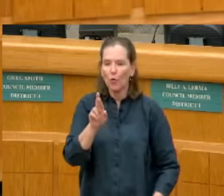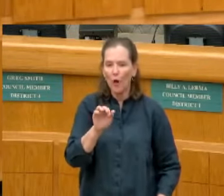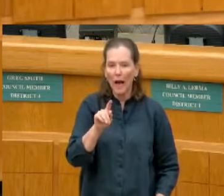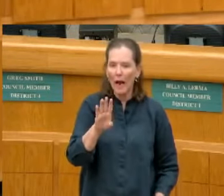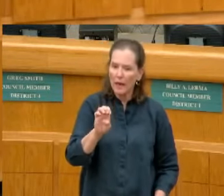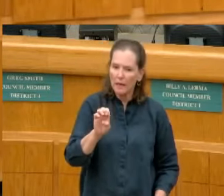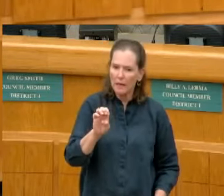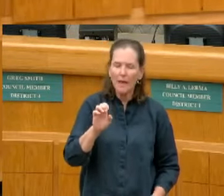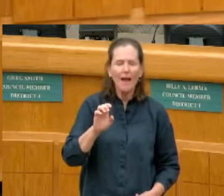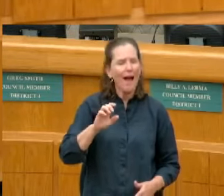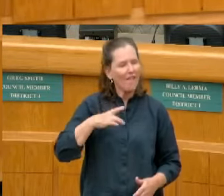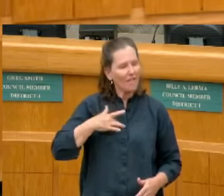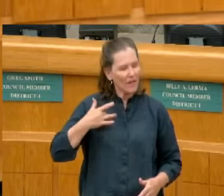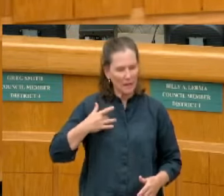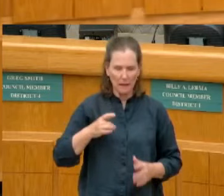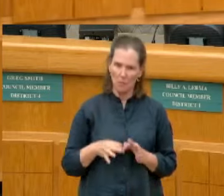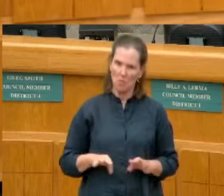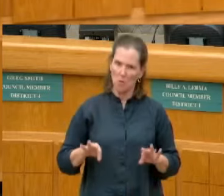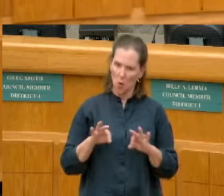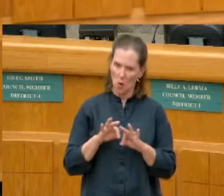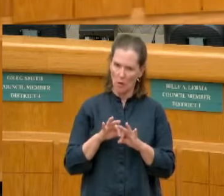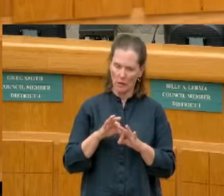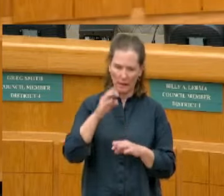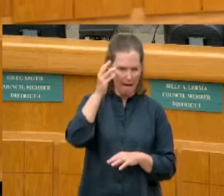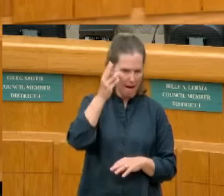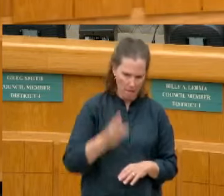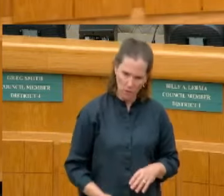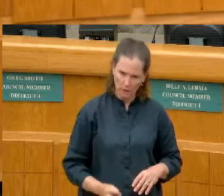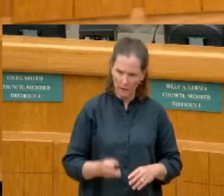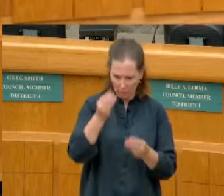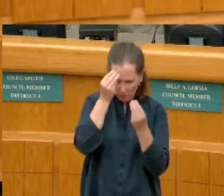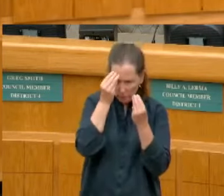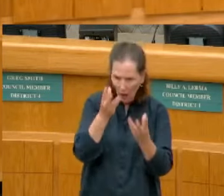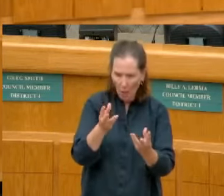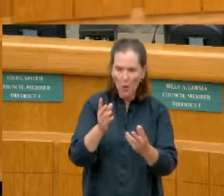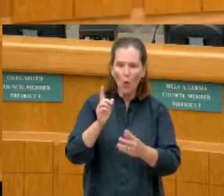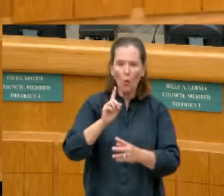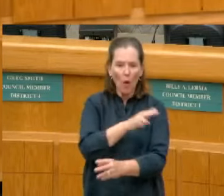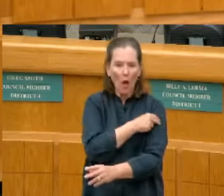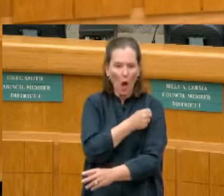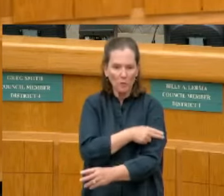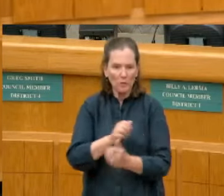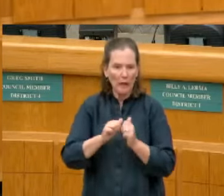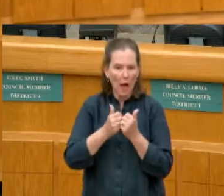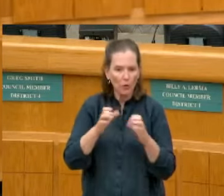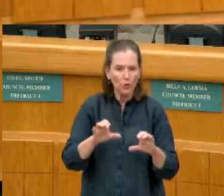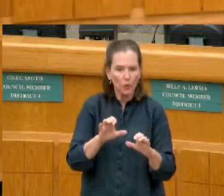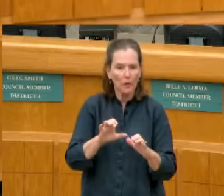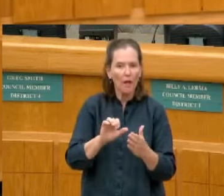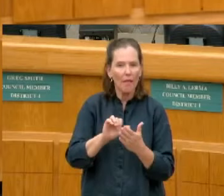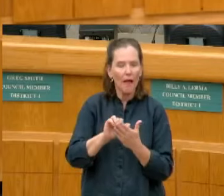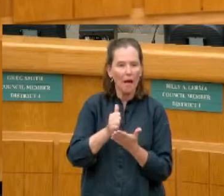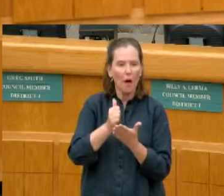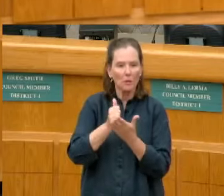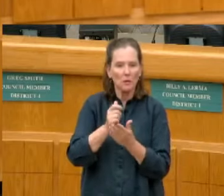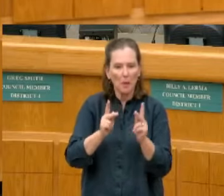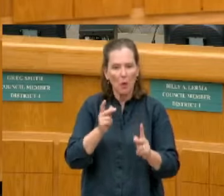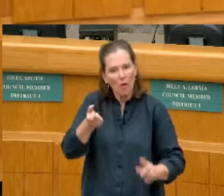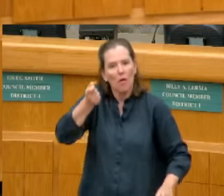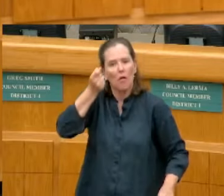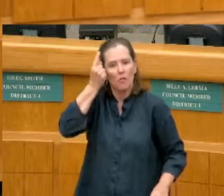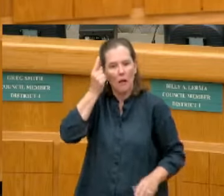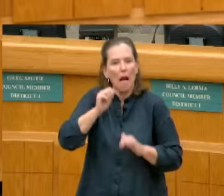need to understand where we are with our hospitals because that tells us everything we need to know about how this community is